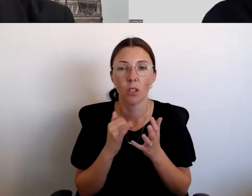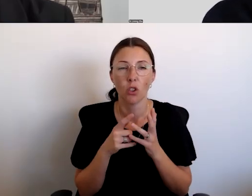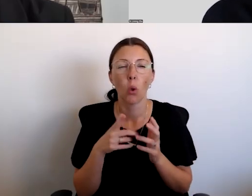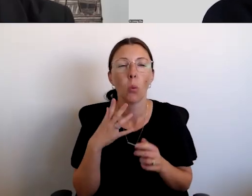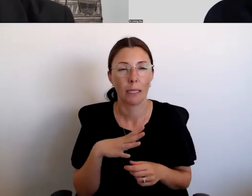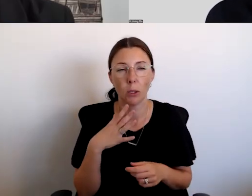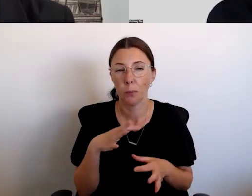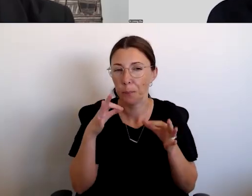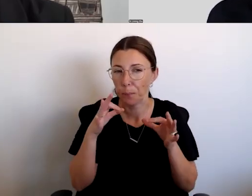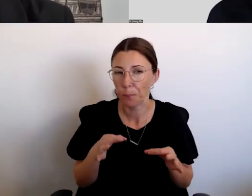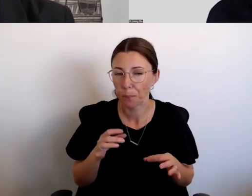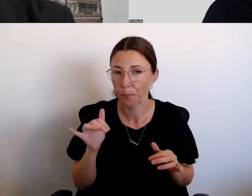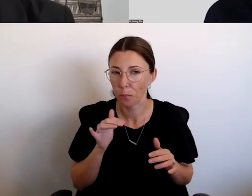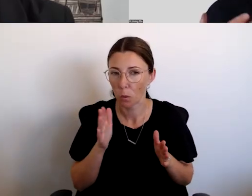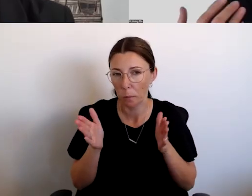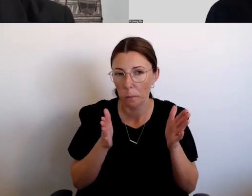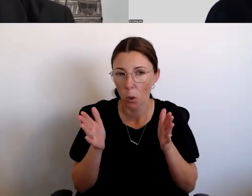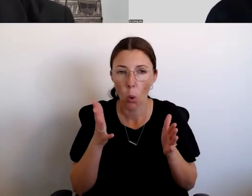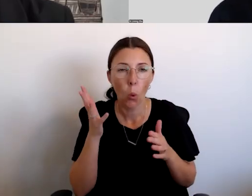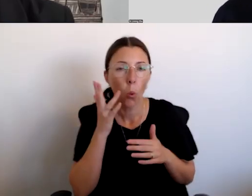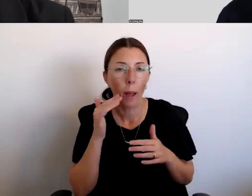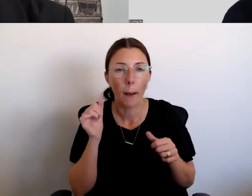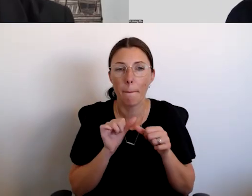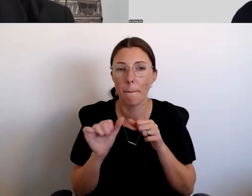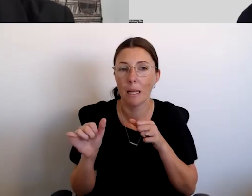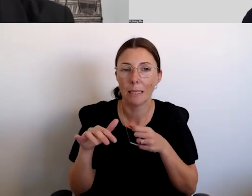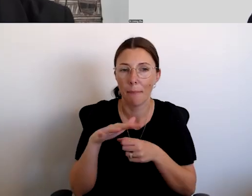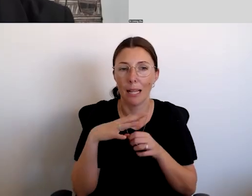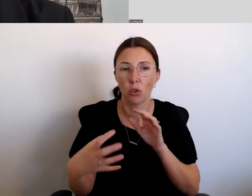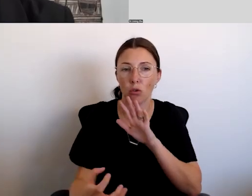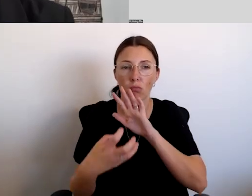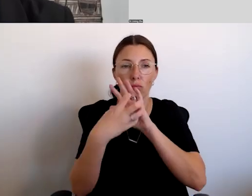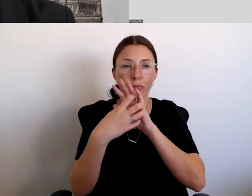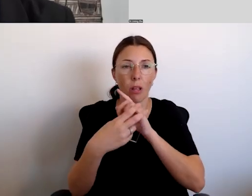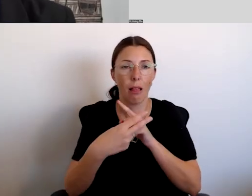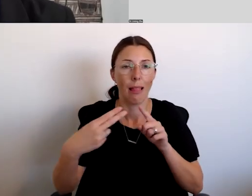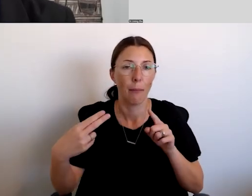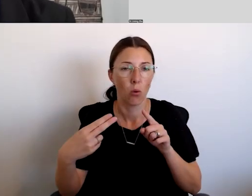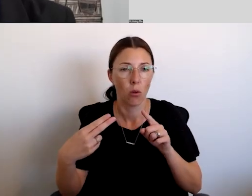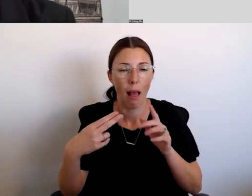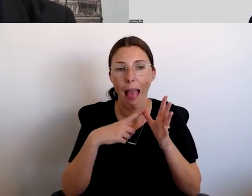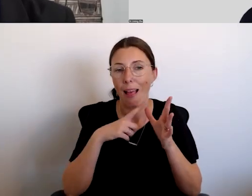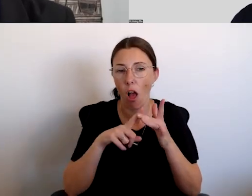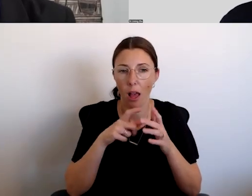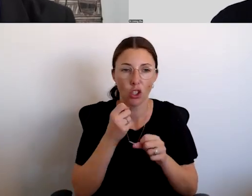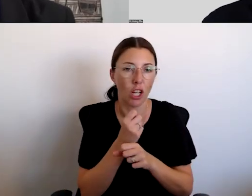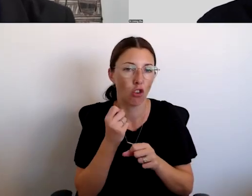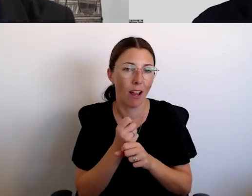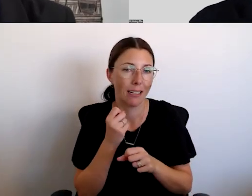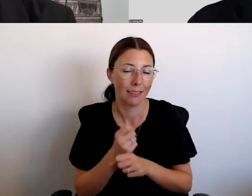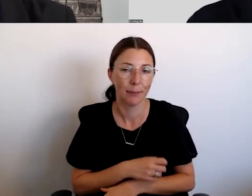space on what is the place to watermark and label AI generated or assisted content.